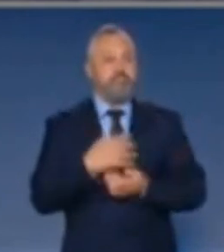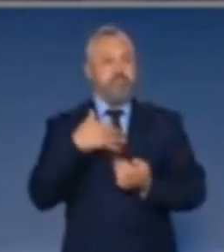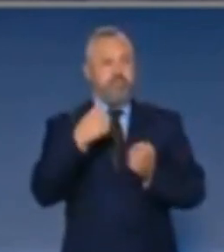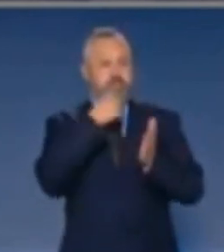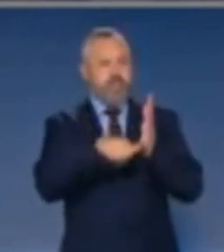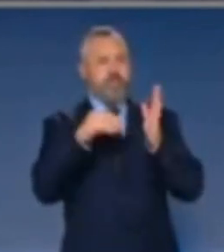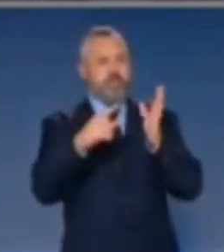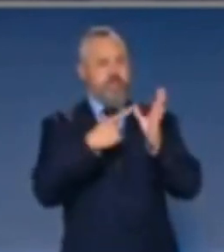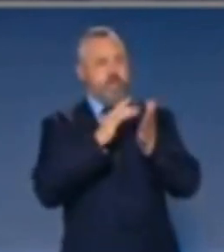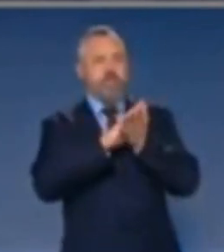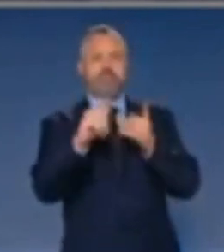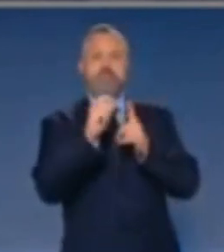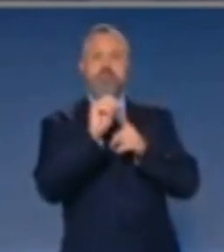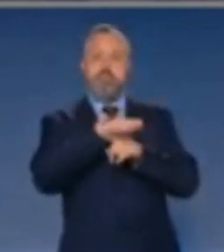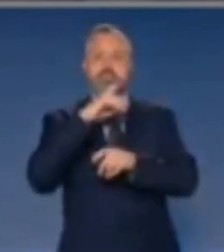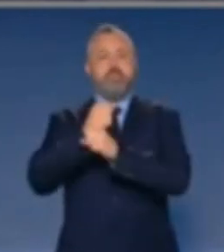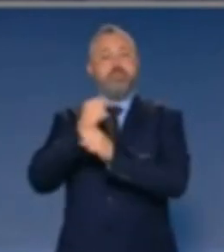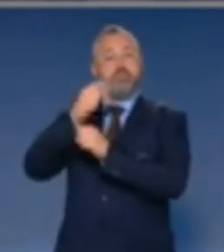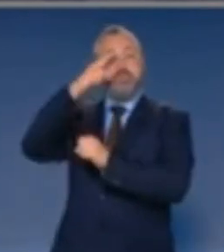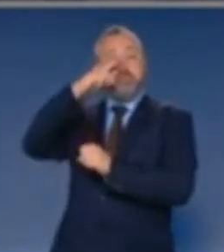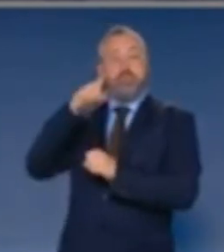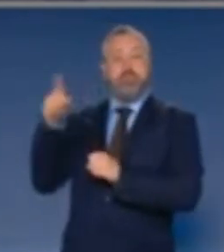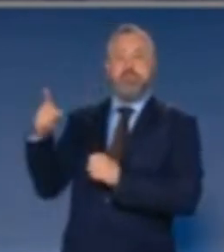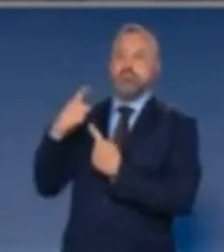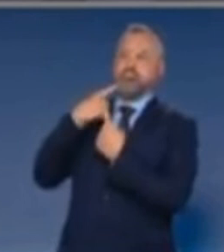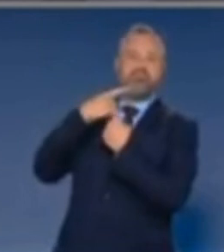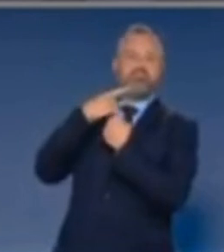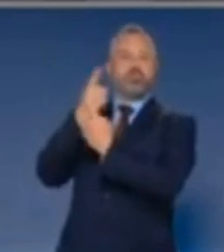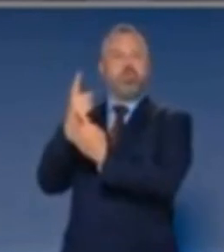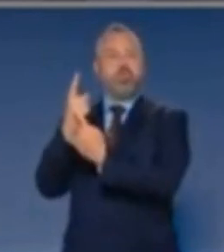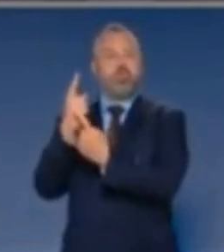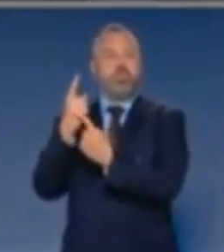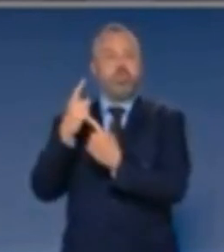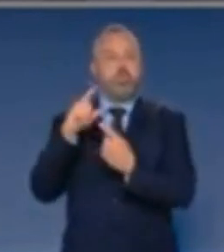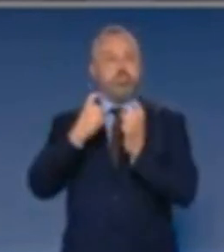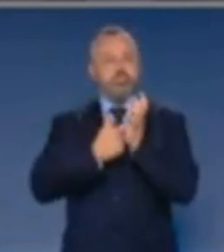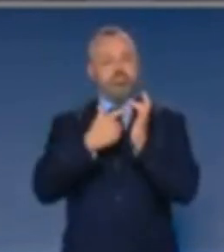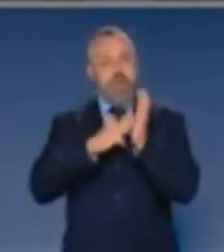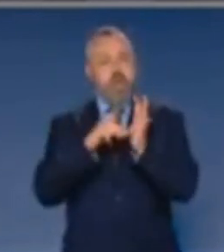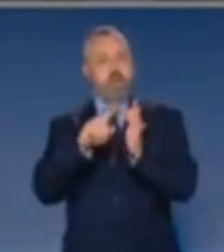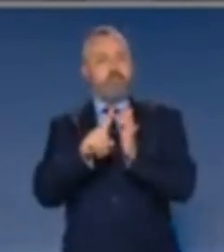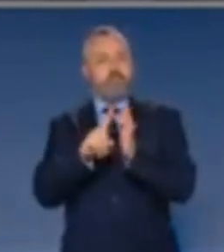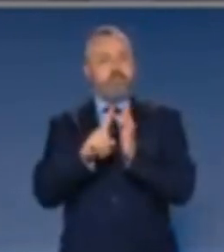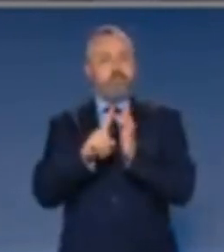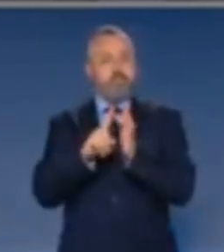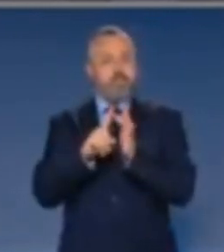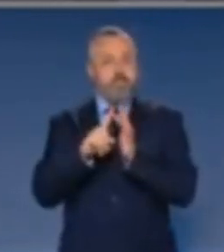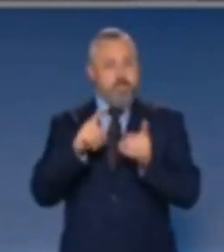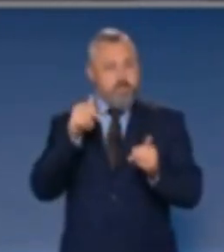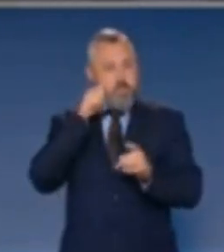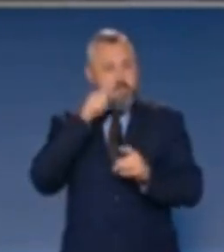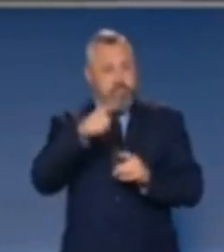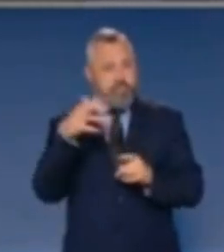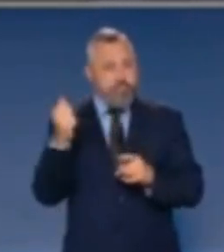about reporting crime. Now, why is that necessary? Does it show that MPs and senators might not have been aware that they need to report such things? I think it was